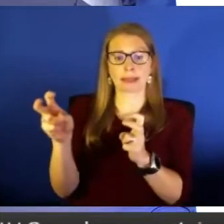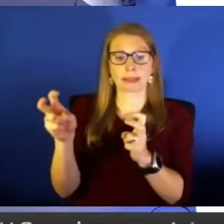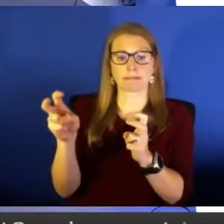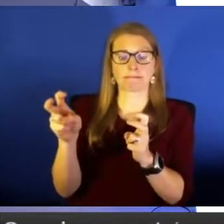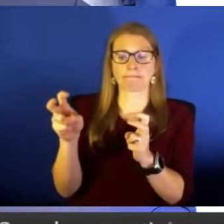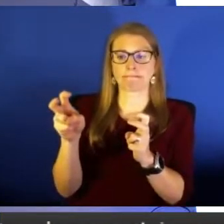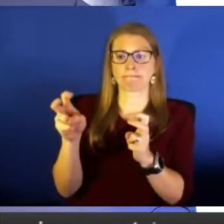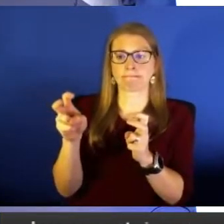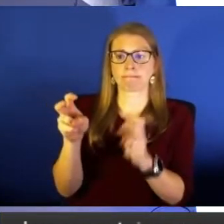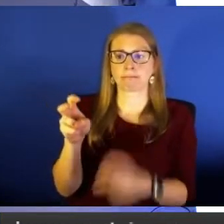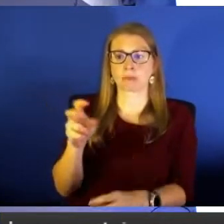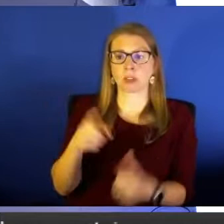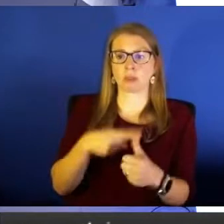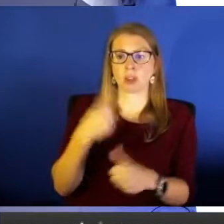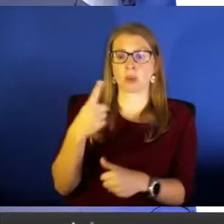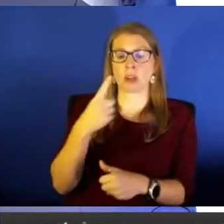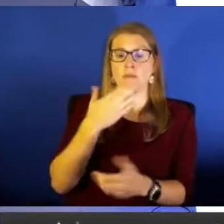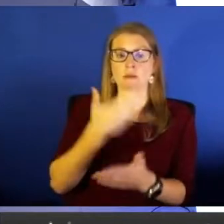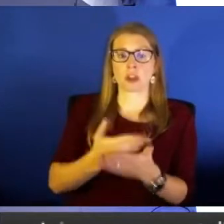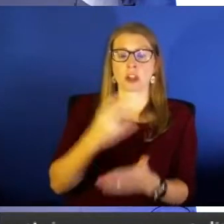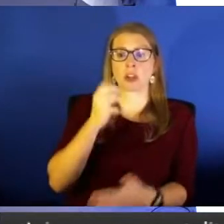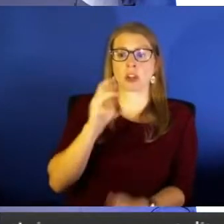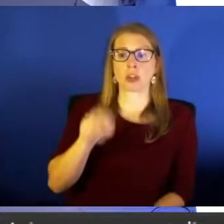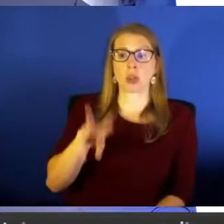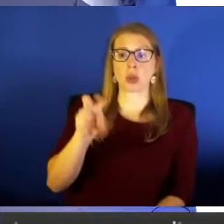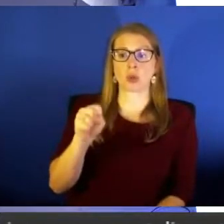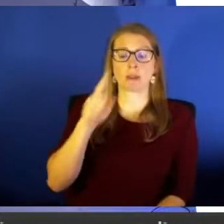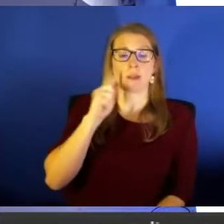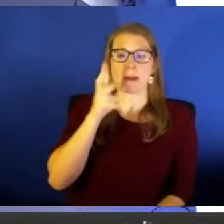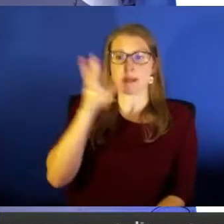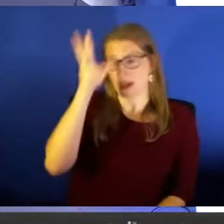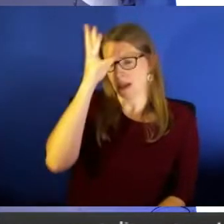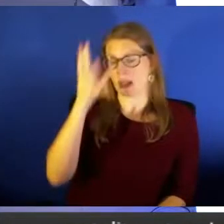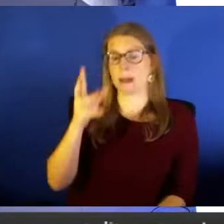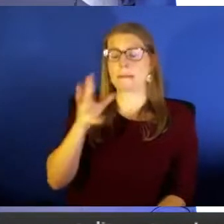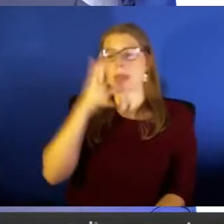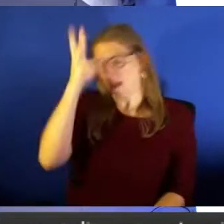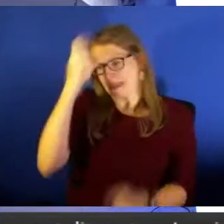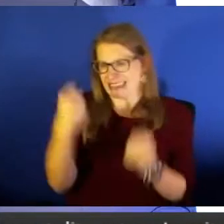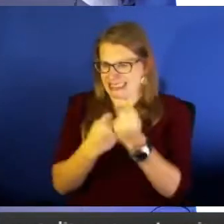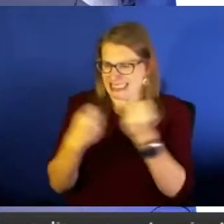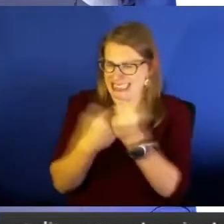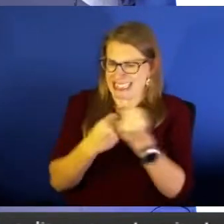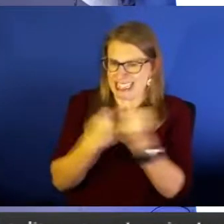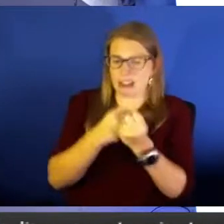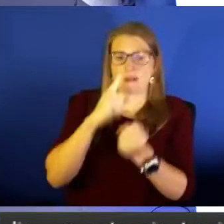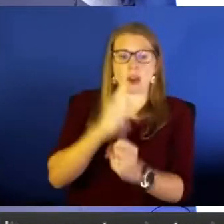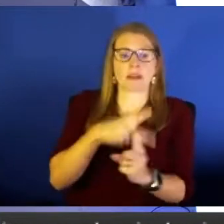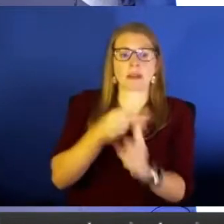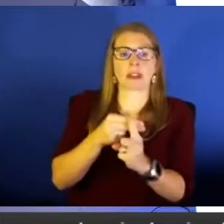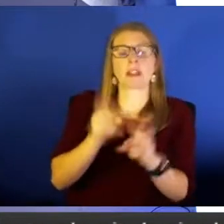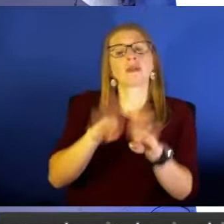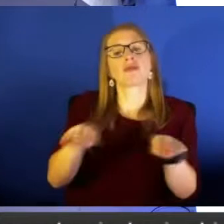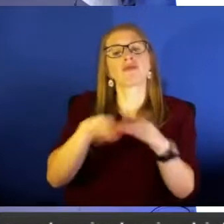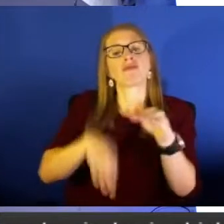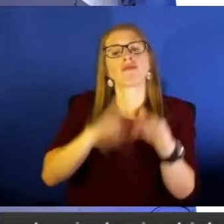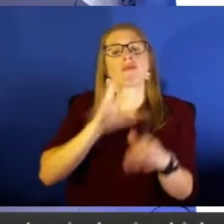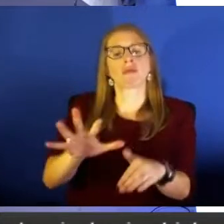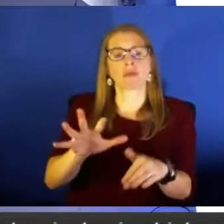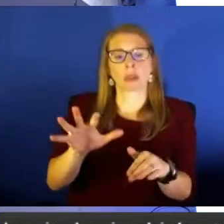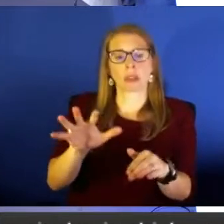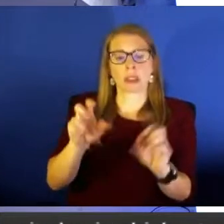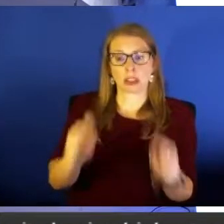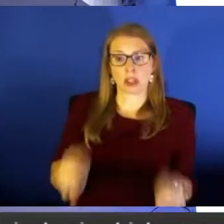one is really good news for parents. Parents have been clamoring for a vaccine, and children under 5 could get the vaccine as early as